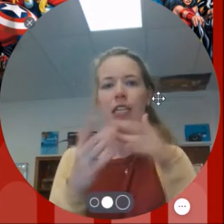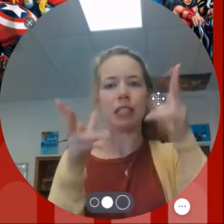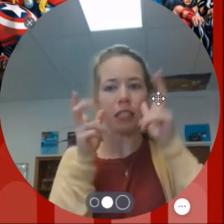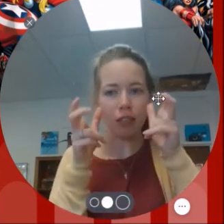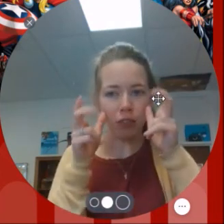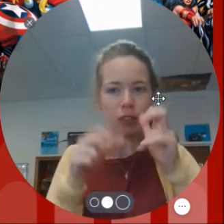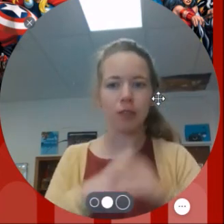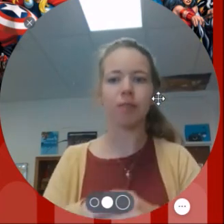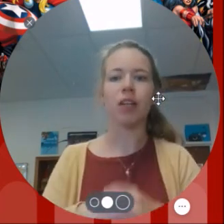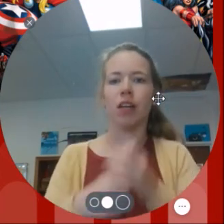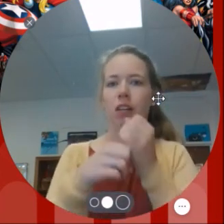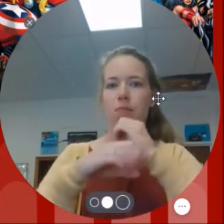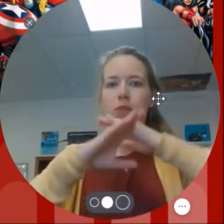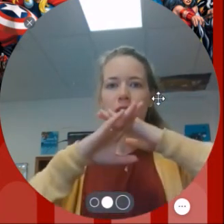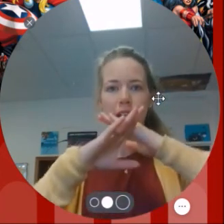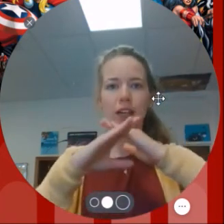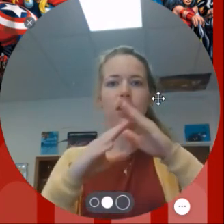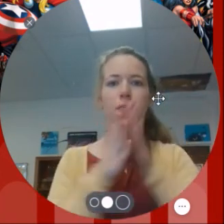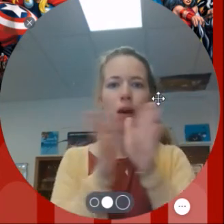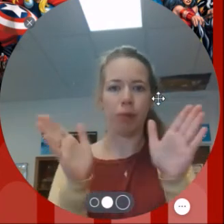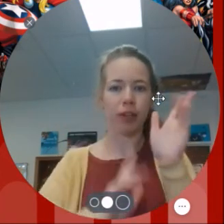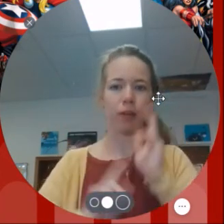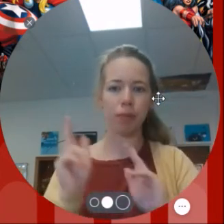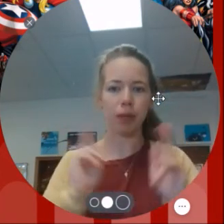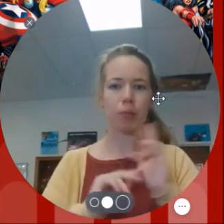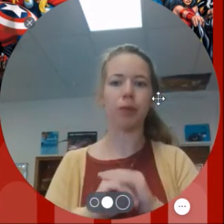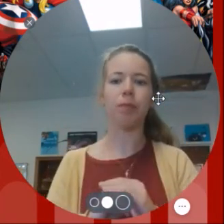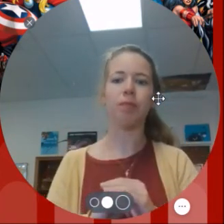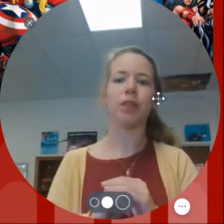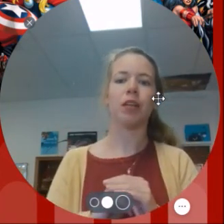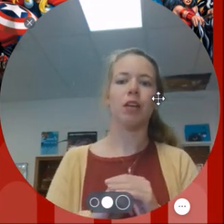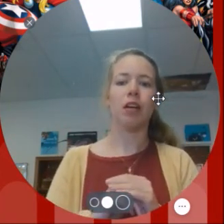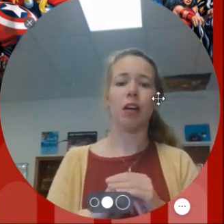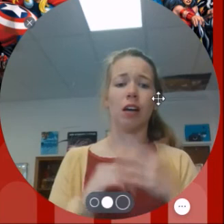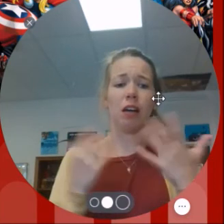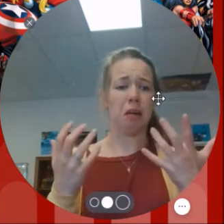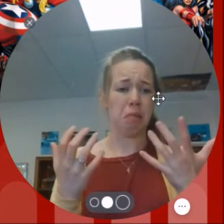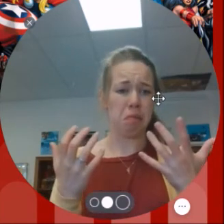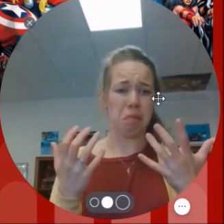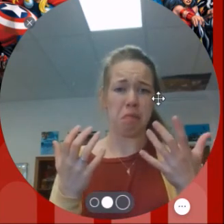fight against evil. They protect the public people.